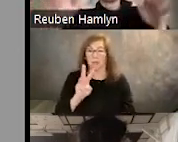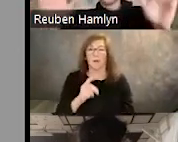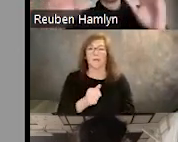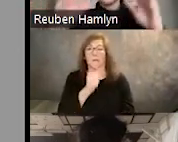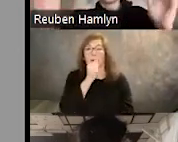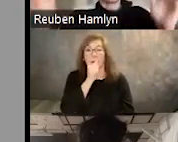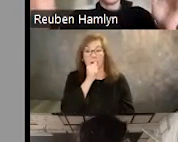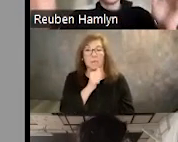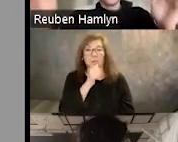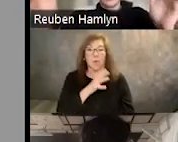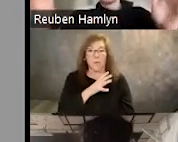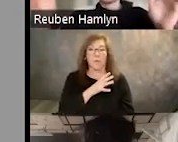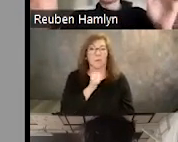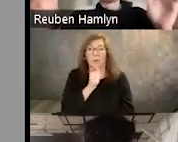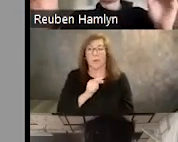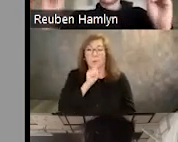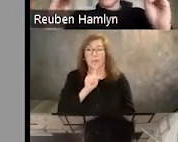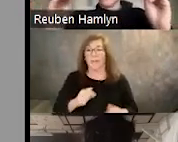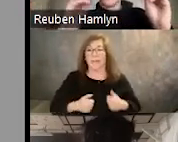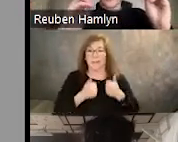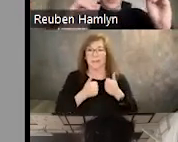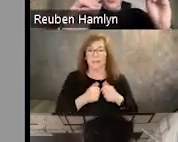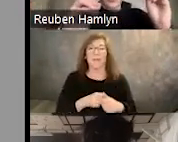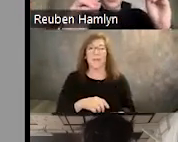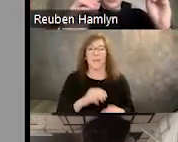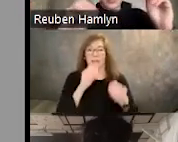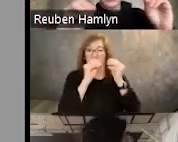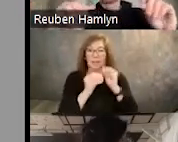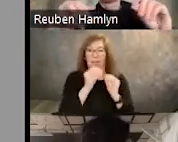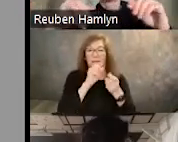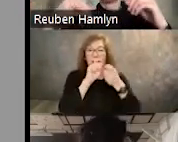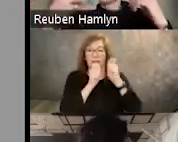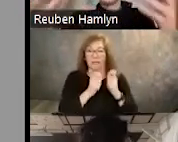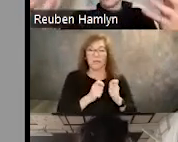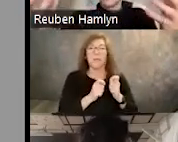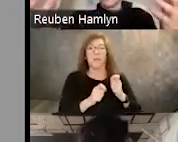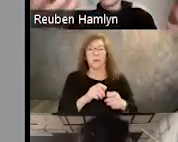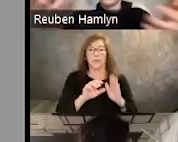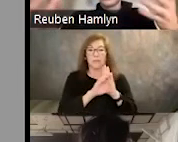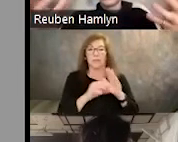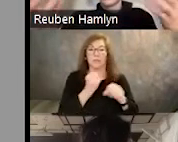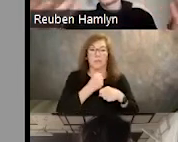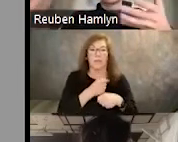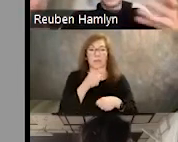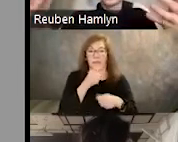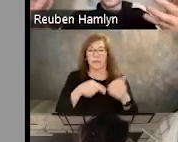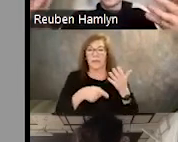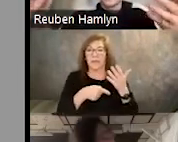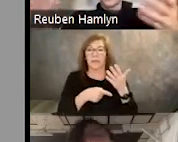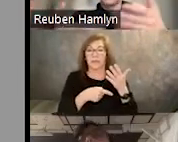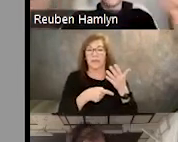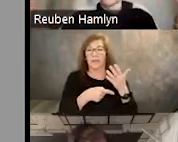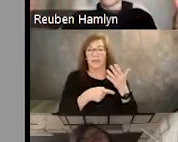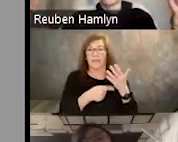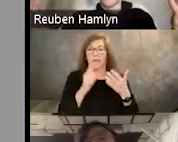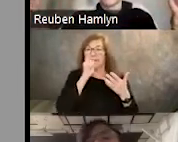know, women who don't exist and doctor those images to sort of reproduce these as a stand-in for